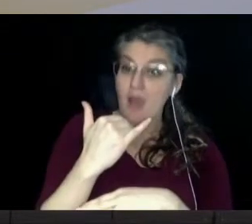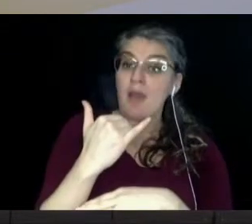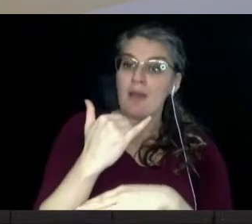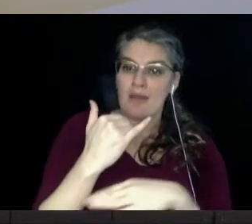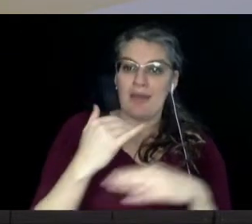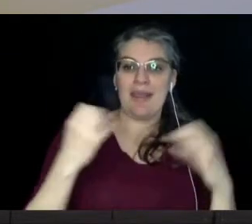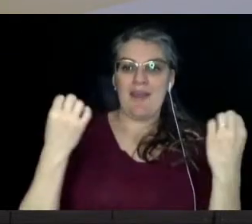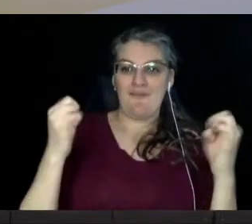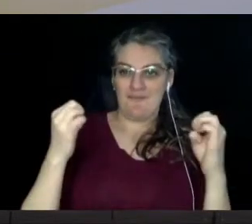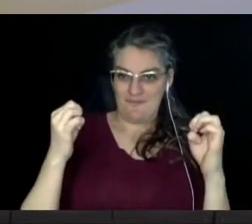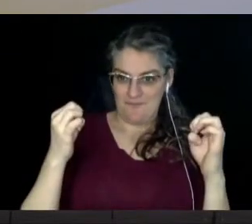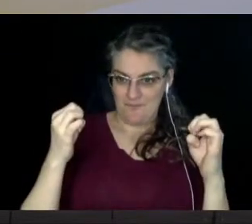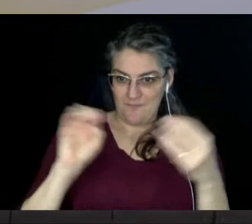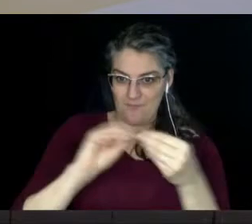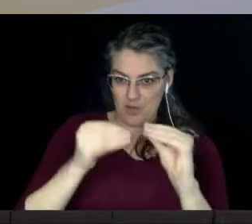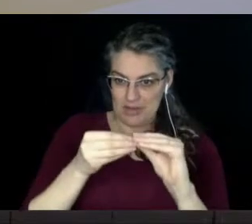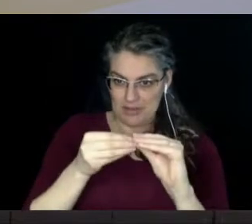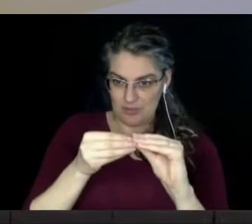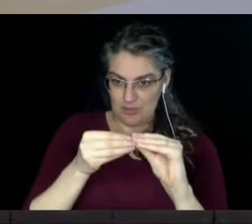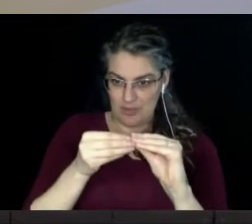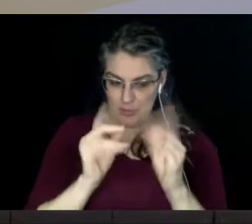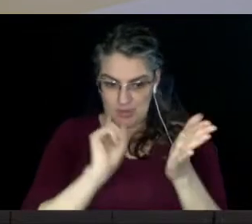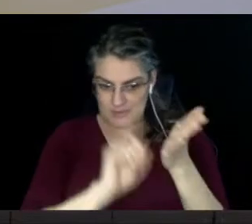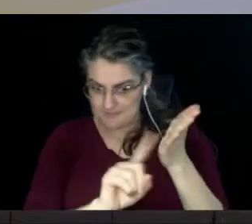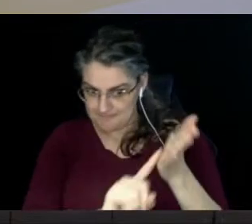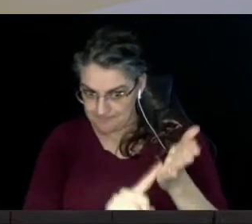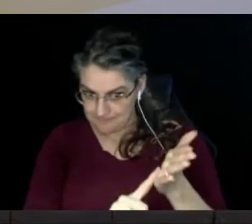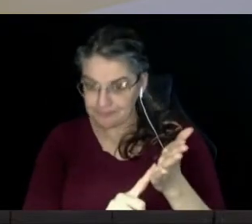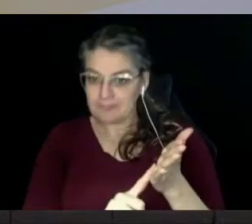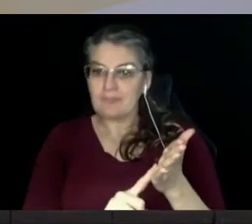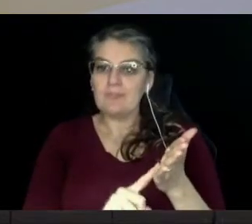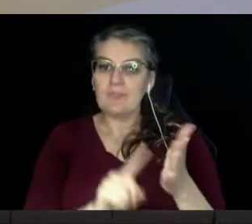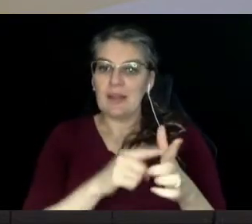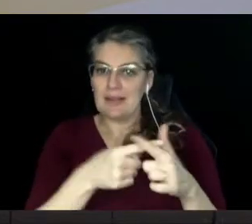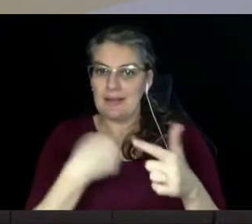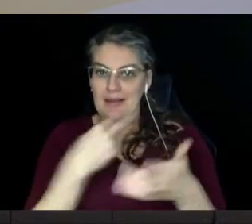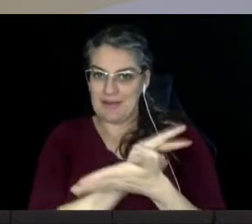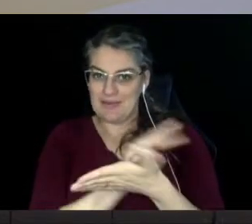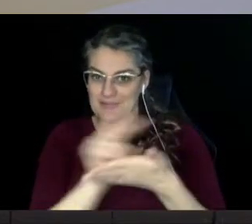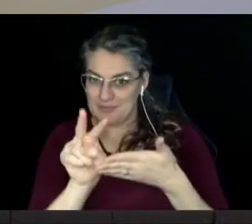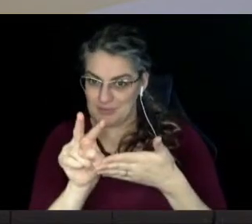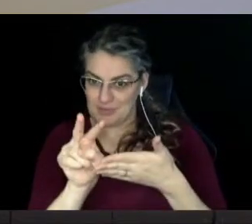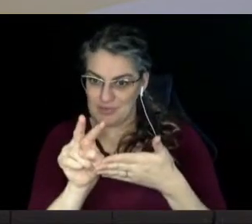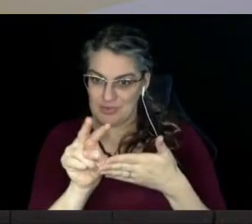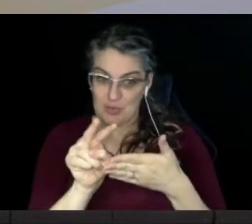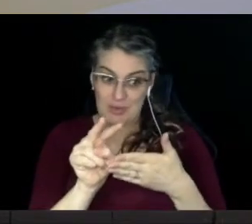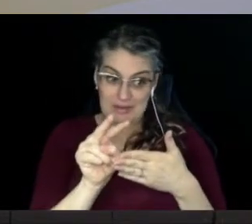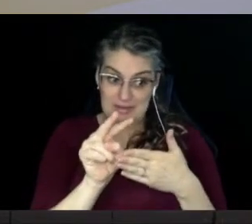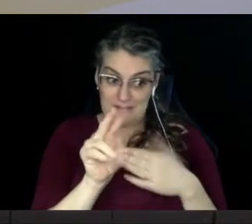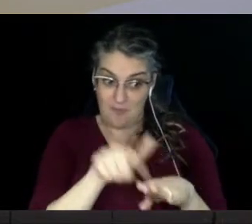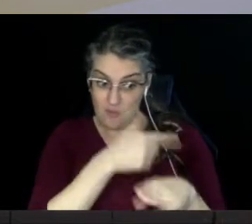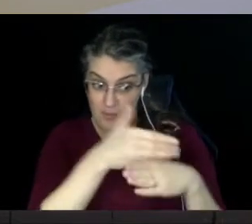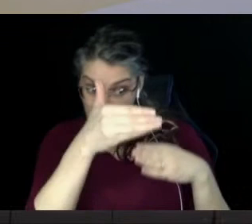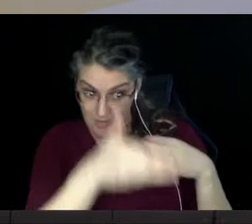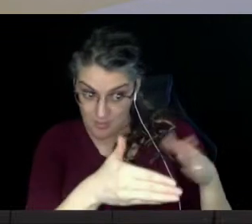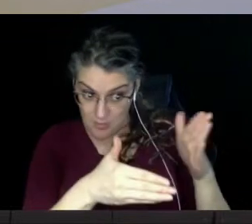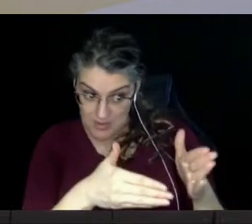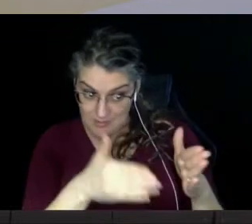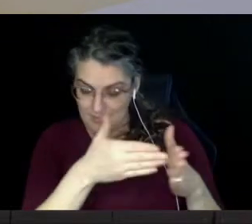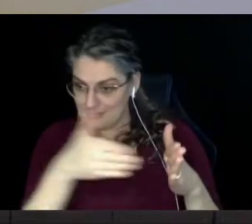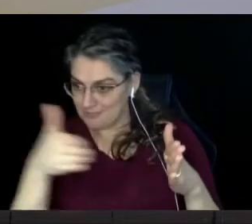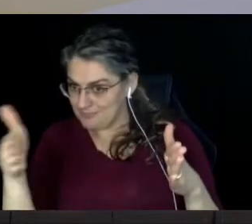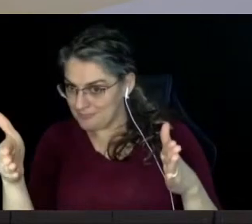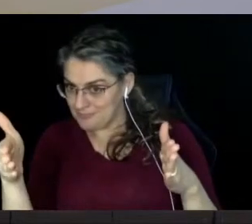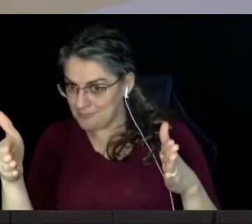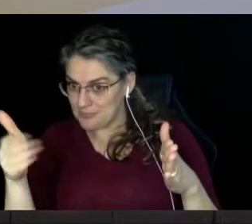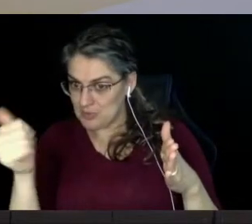allow the provinces a 2-week interval really between Easter and the 19th to see if we saw